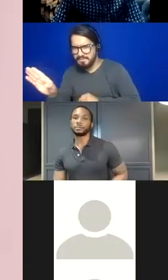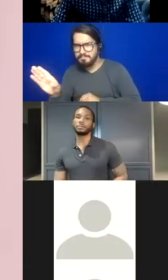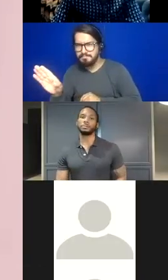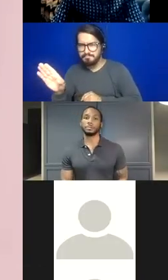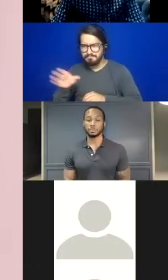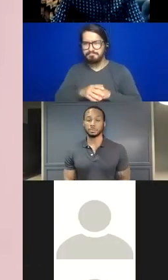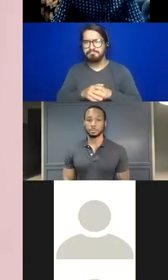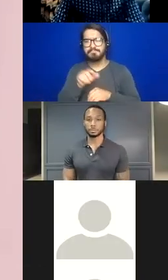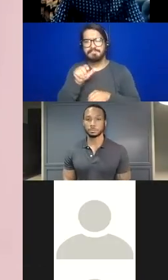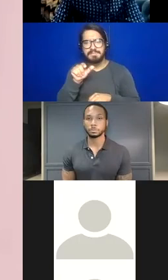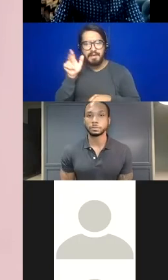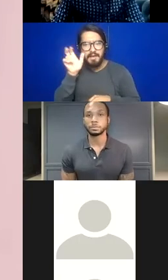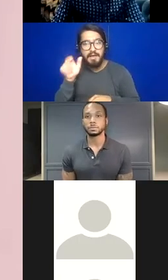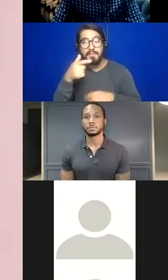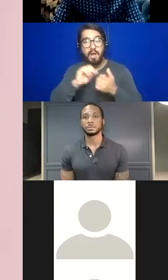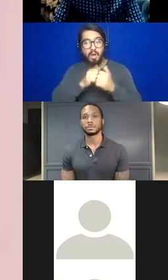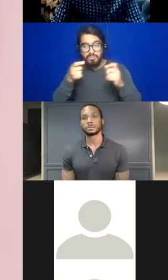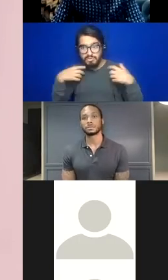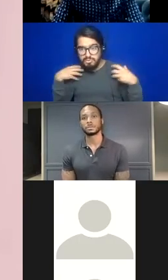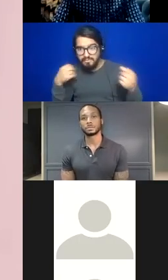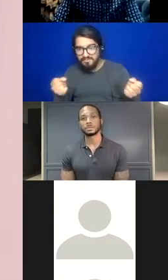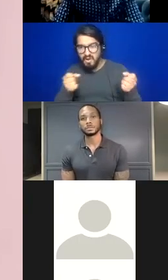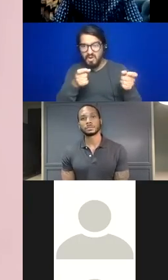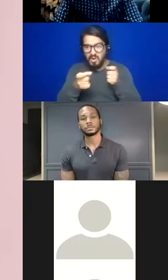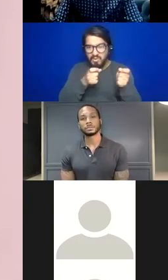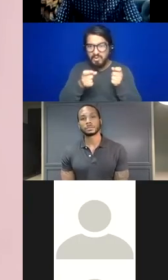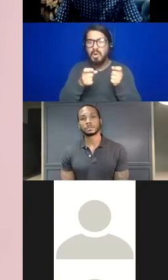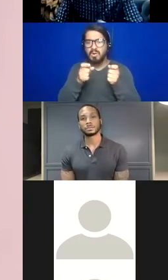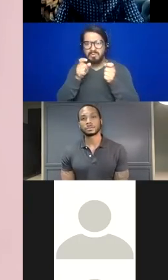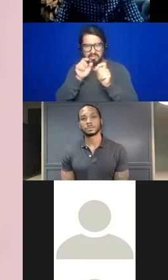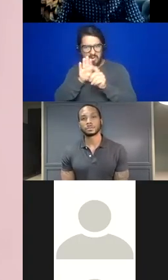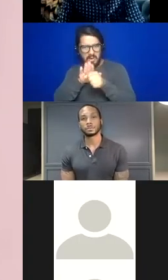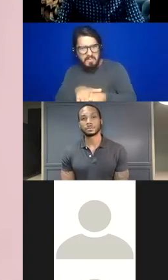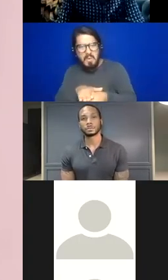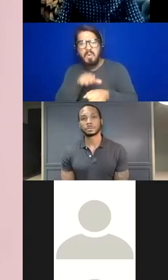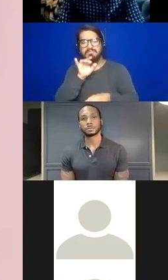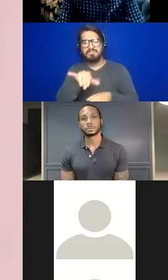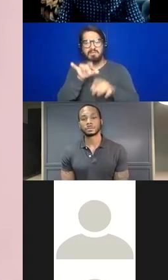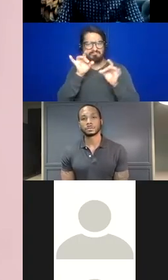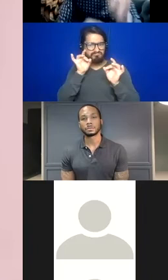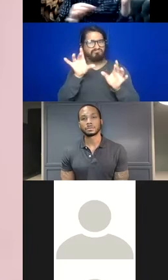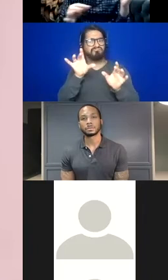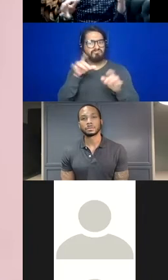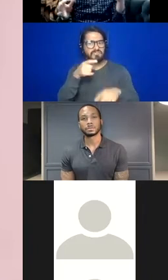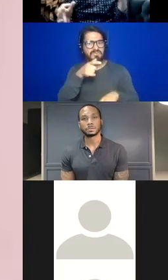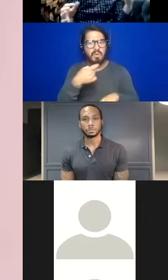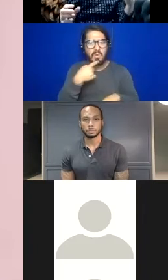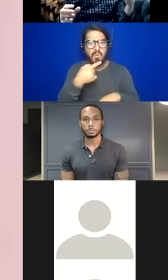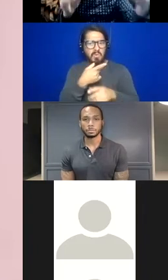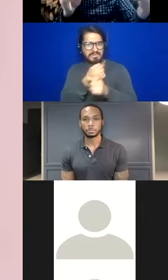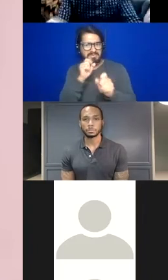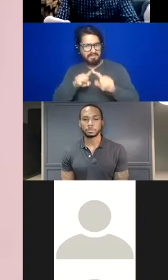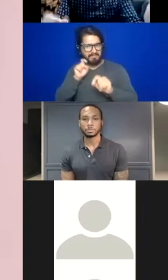it's hard to tell who is being kept safe from policies that would allow from this type of response. Yeah, that's super insightful. And I think that speaks